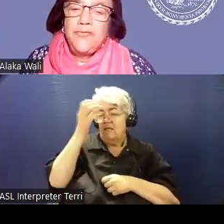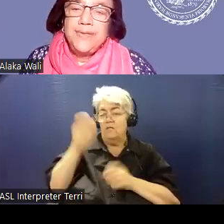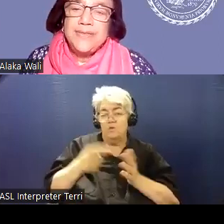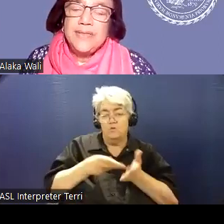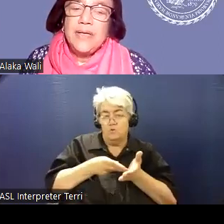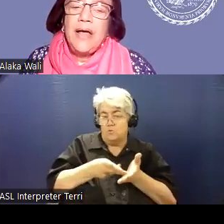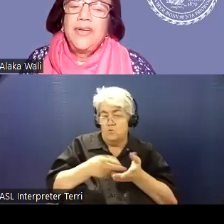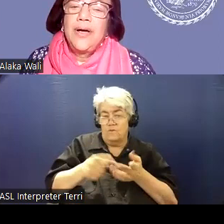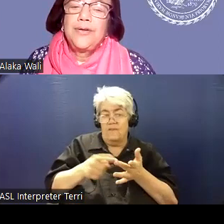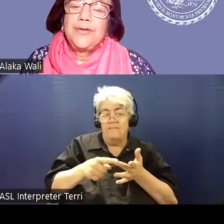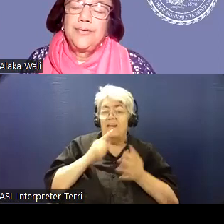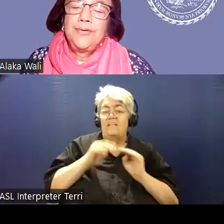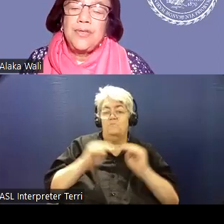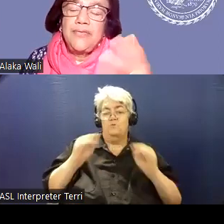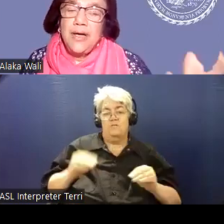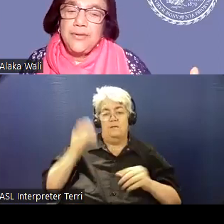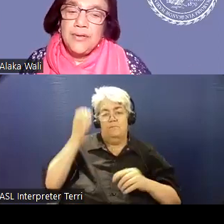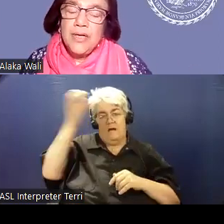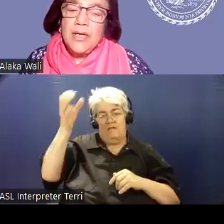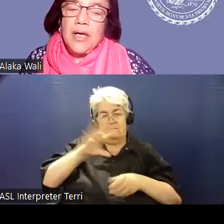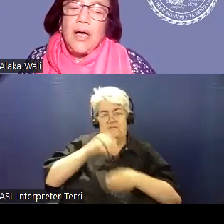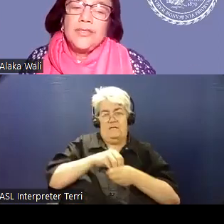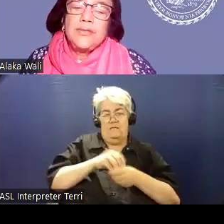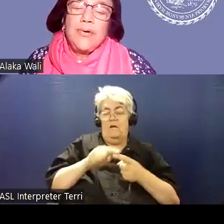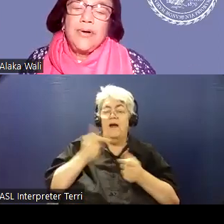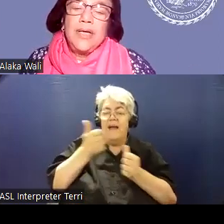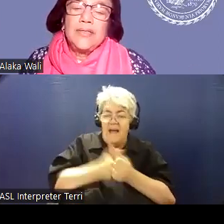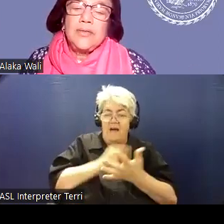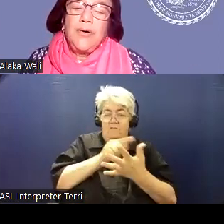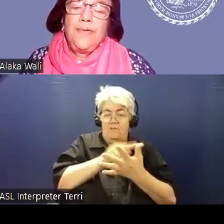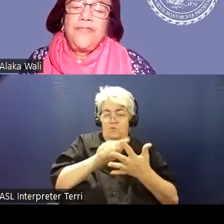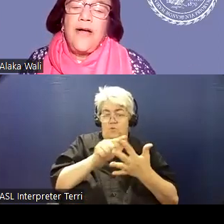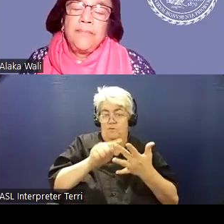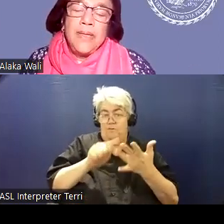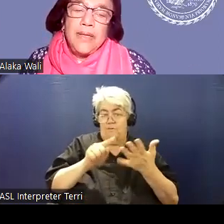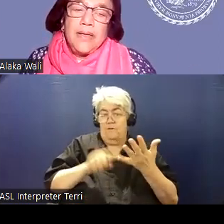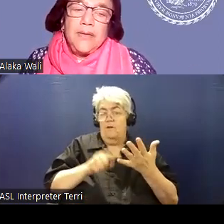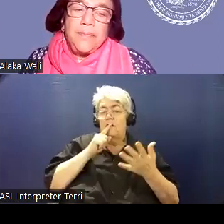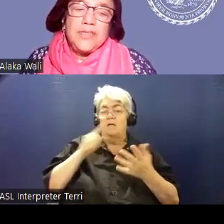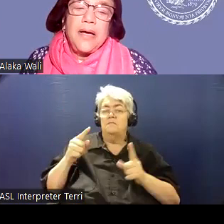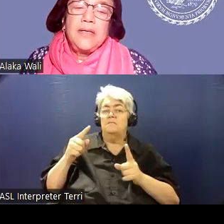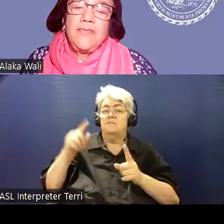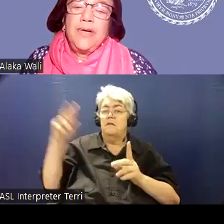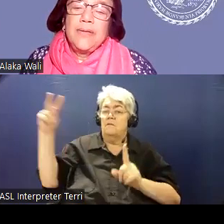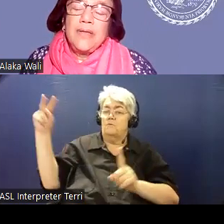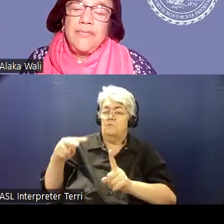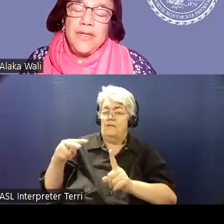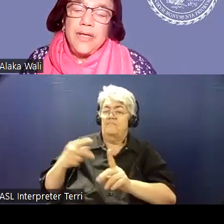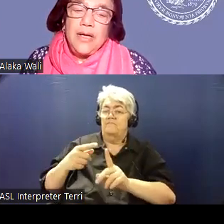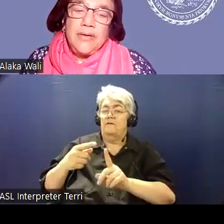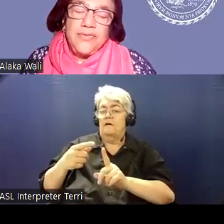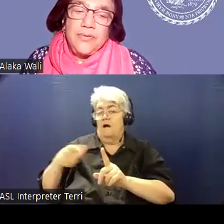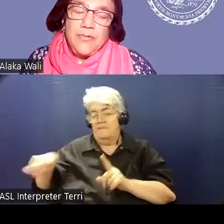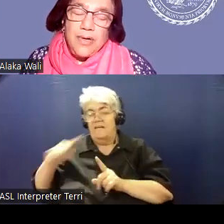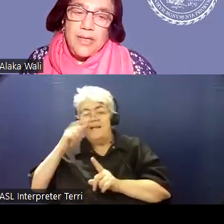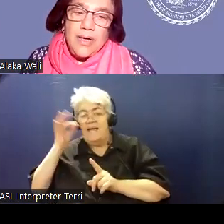museum voice in it. Every other truth, every other story is told from the perspective of the